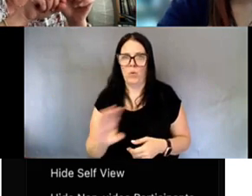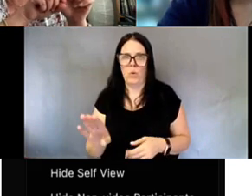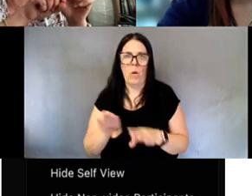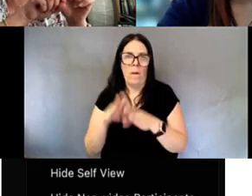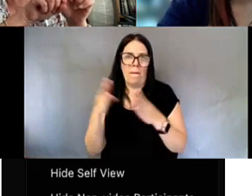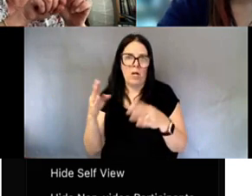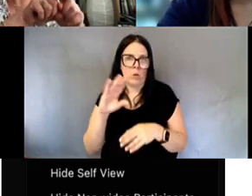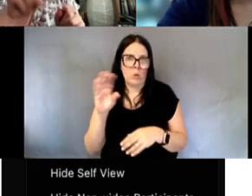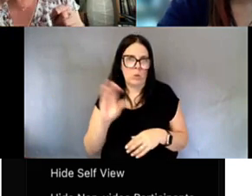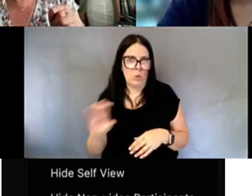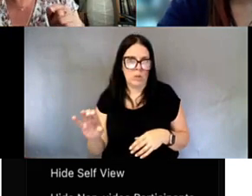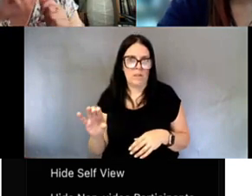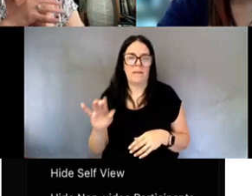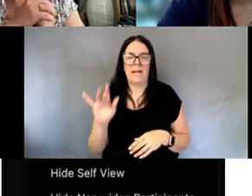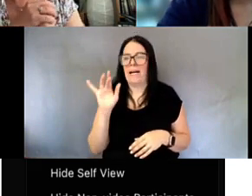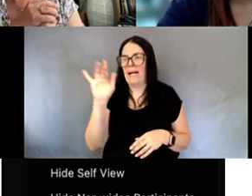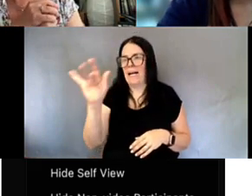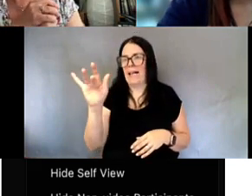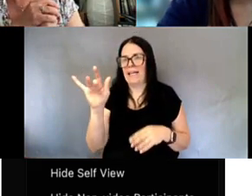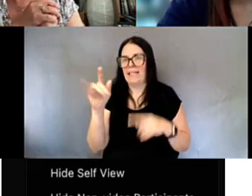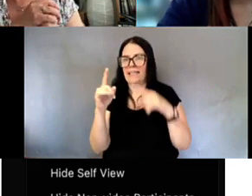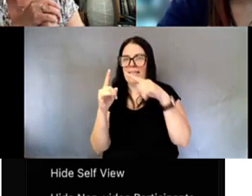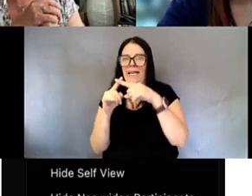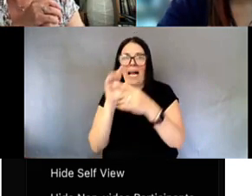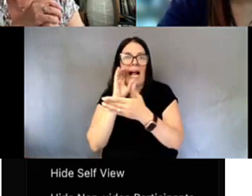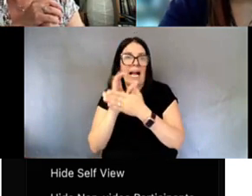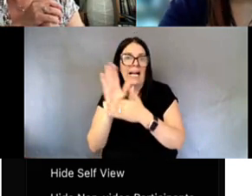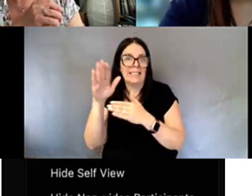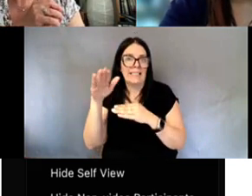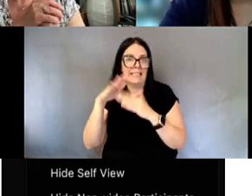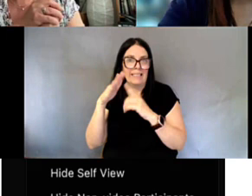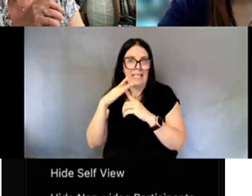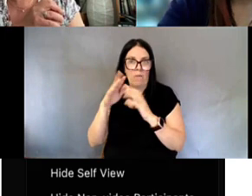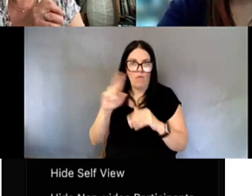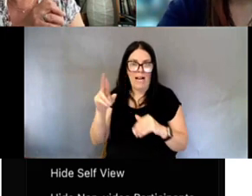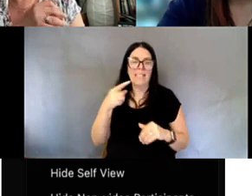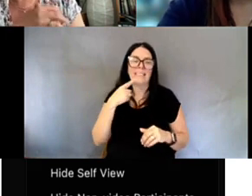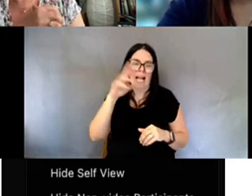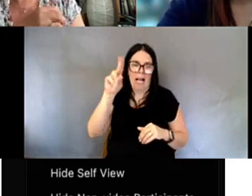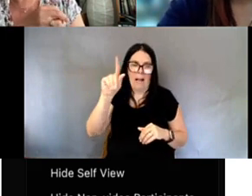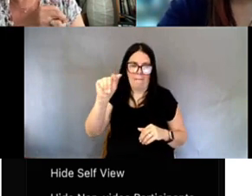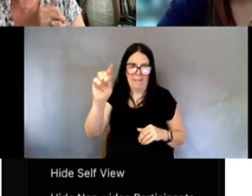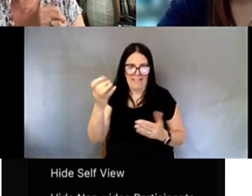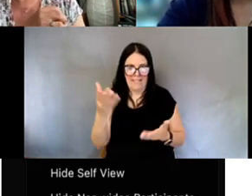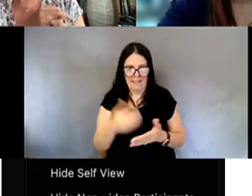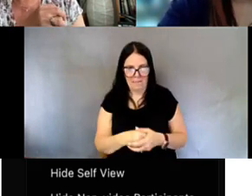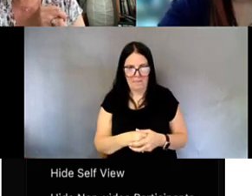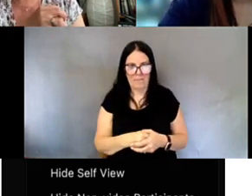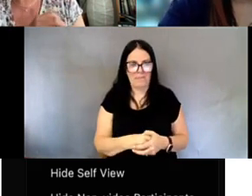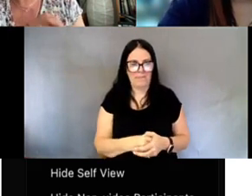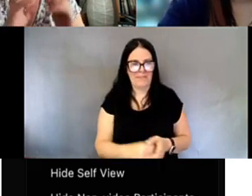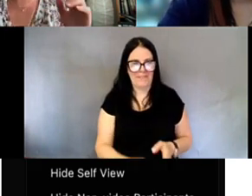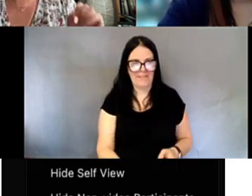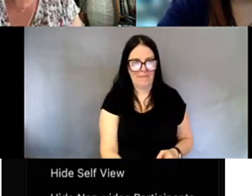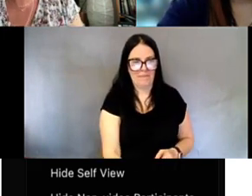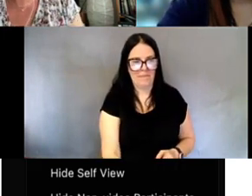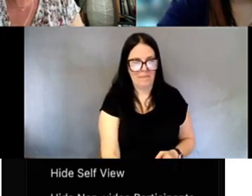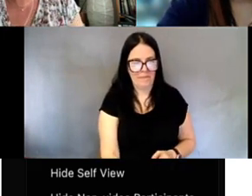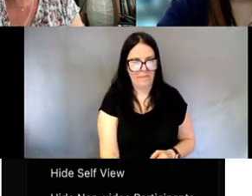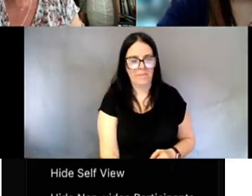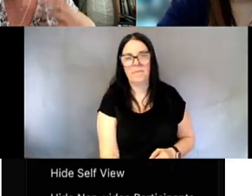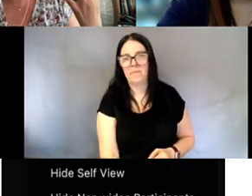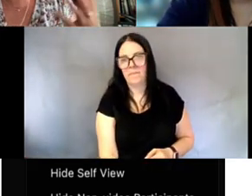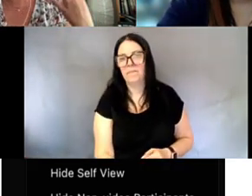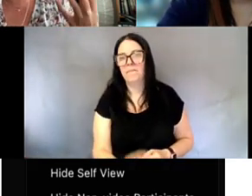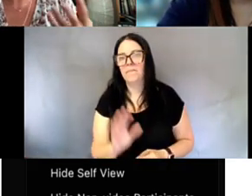on your computer, click on the tiny icon in the top right corner, and there you will see an option to update your Zoom. I really strongly suggest